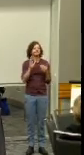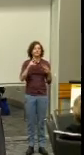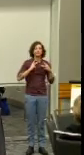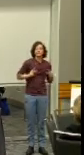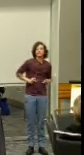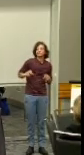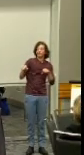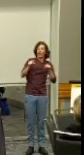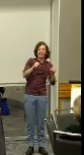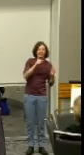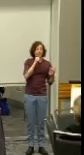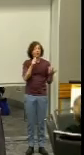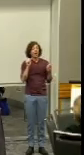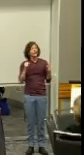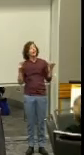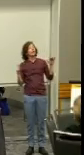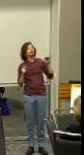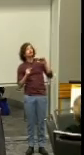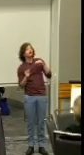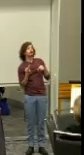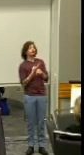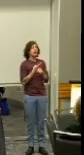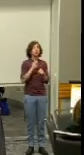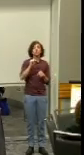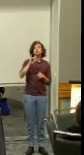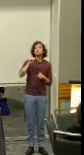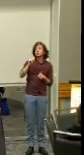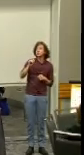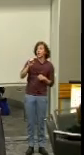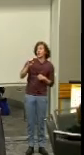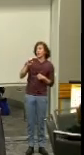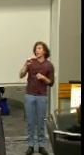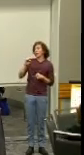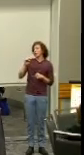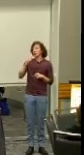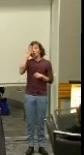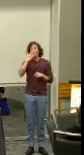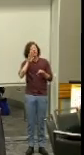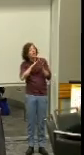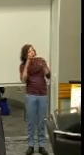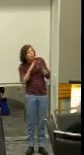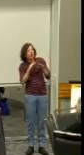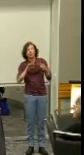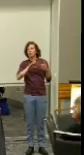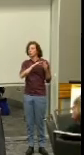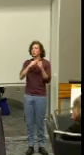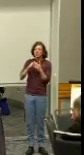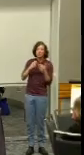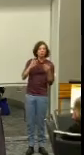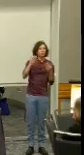site, to the front door, to the communities building, to the services building. It's a very, very